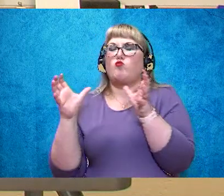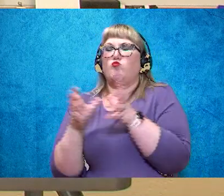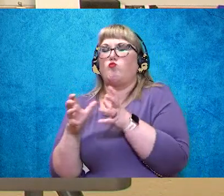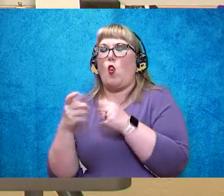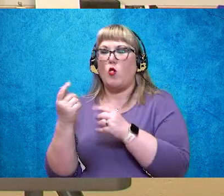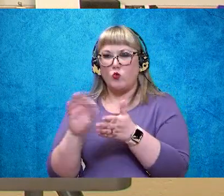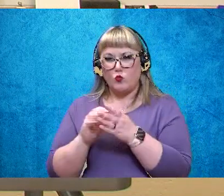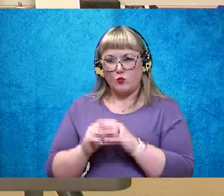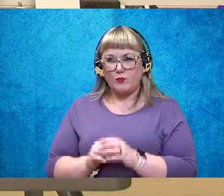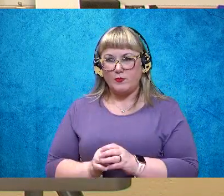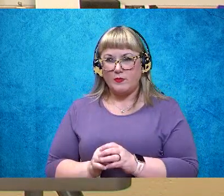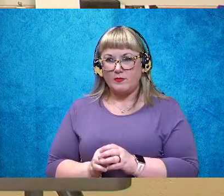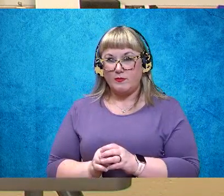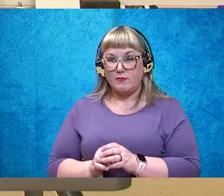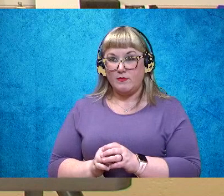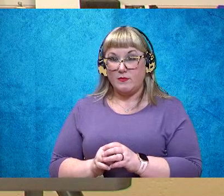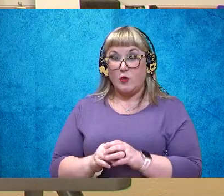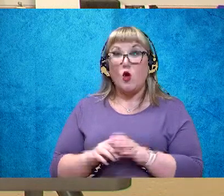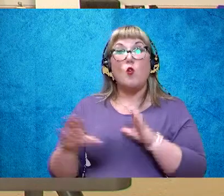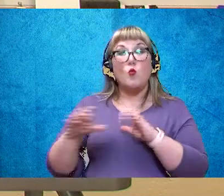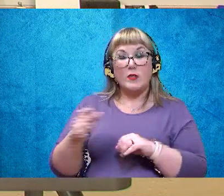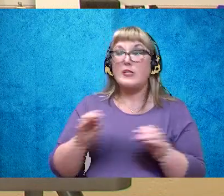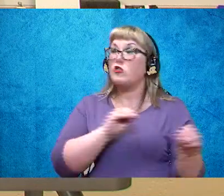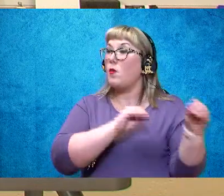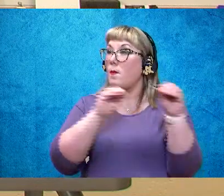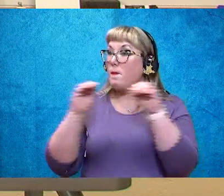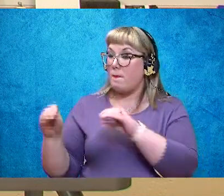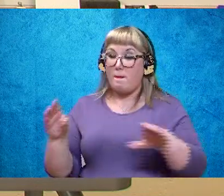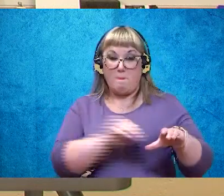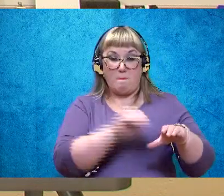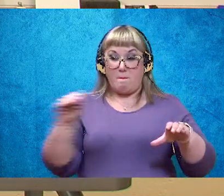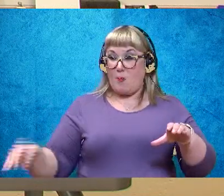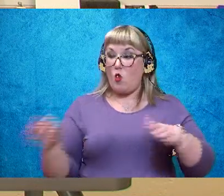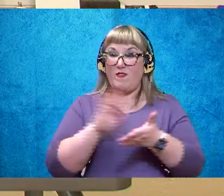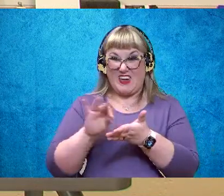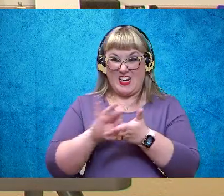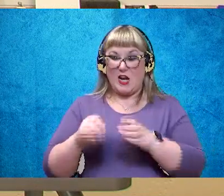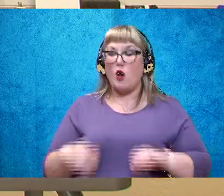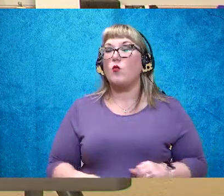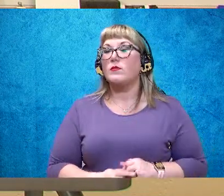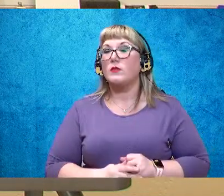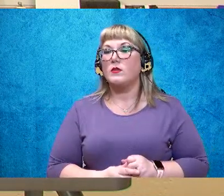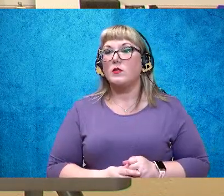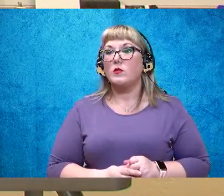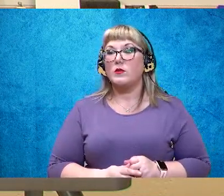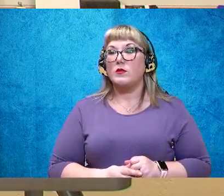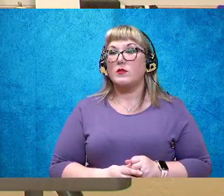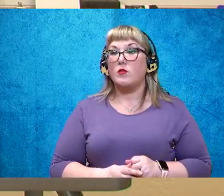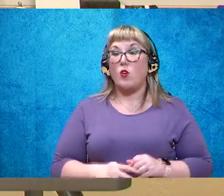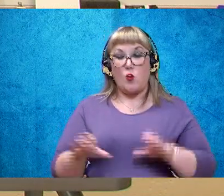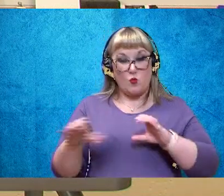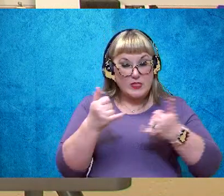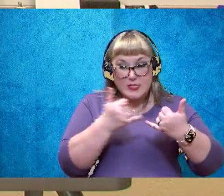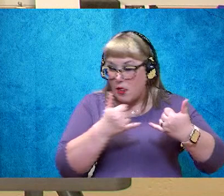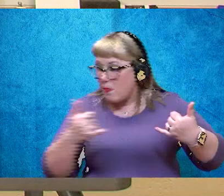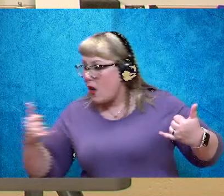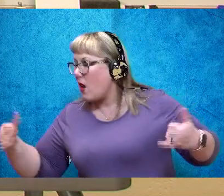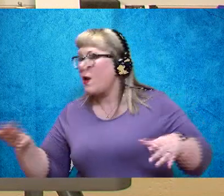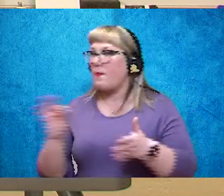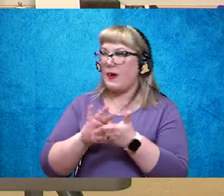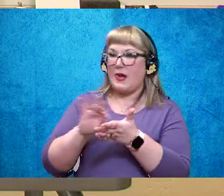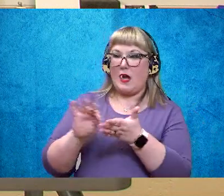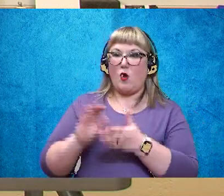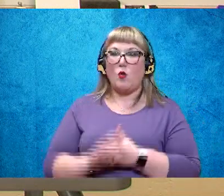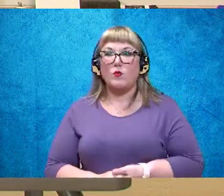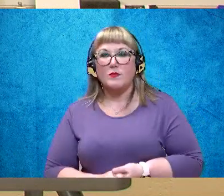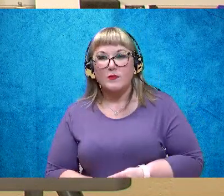collections. We did some moving count with our bugs and our straws. We did some line up and count